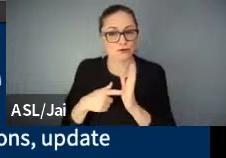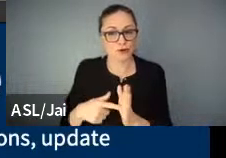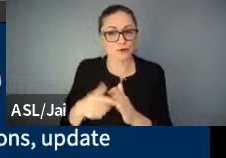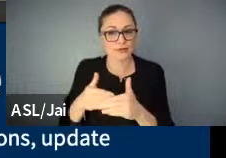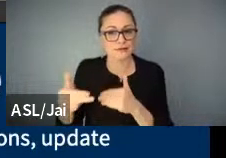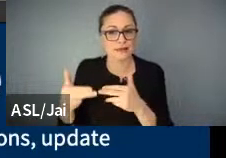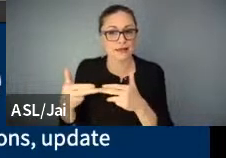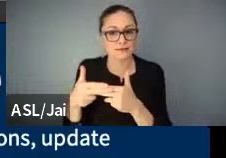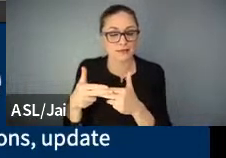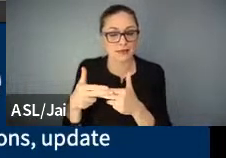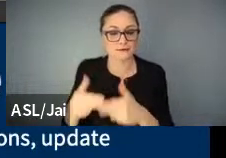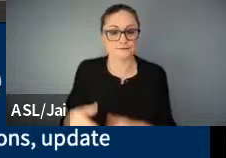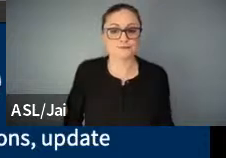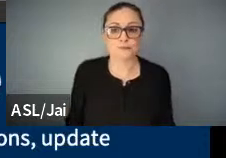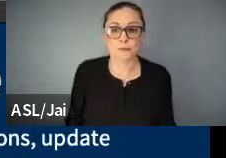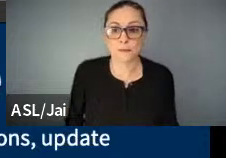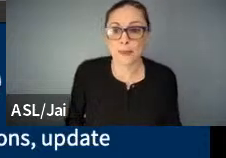And